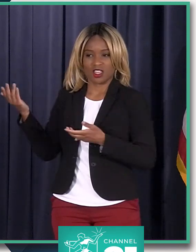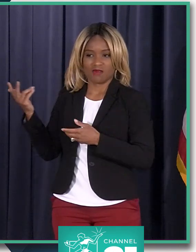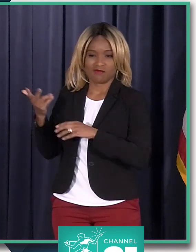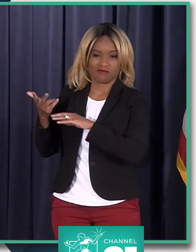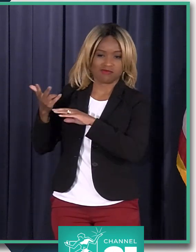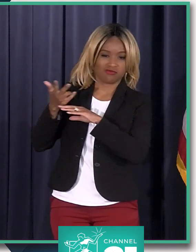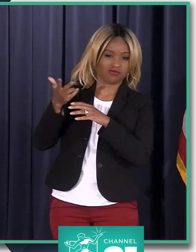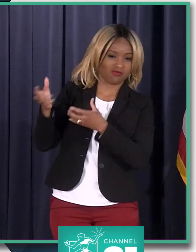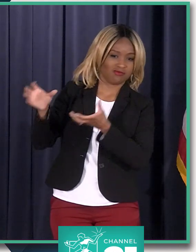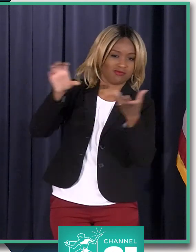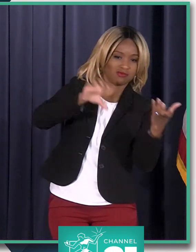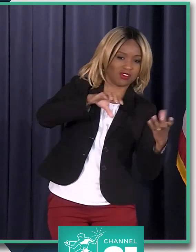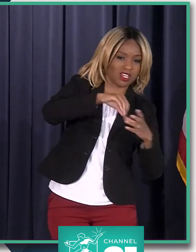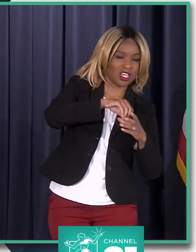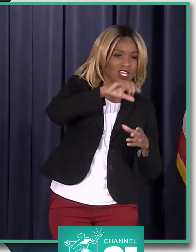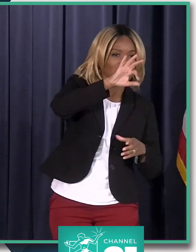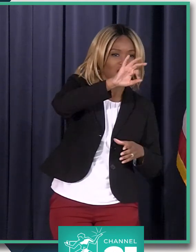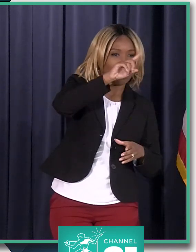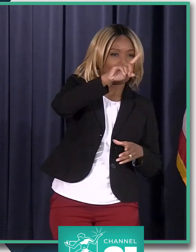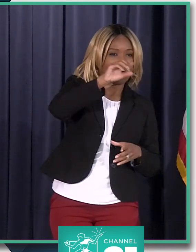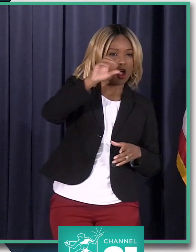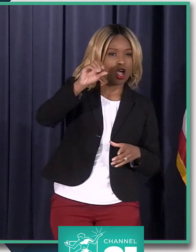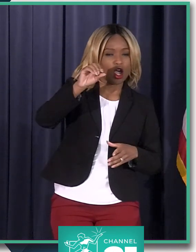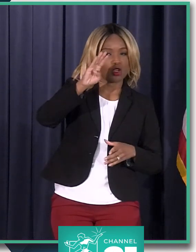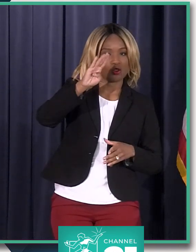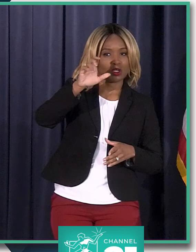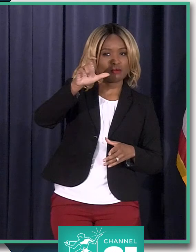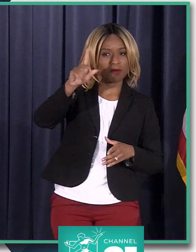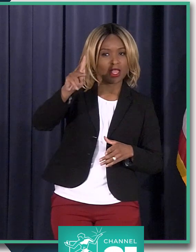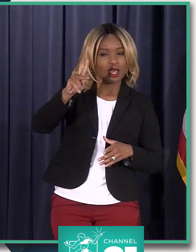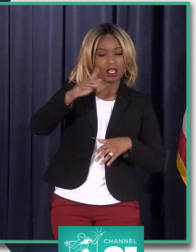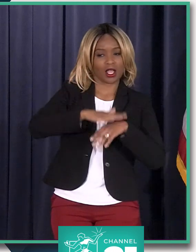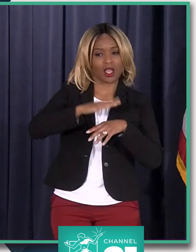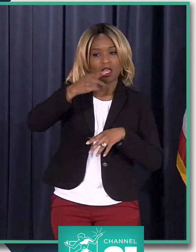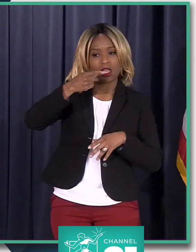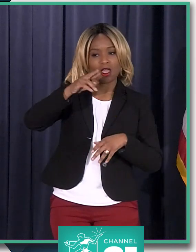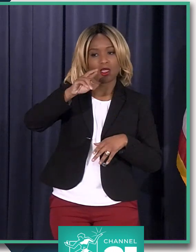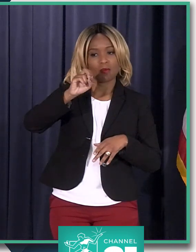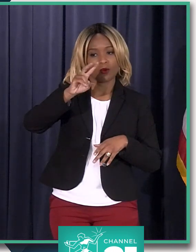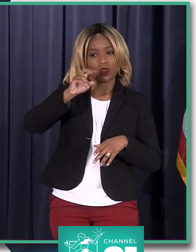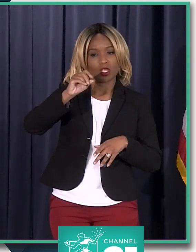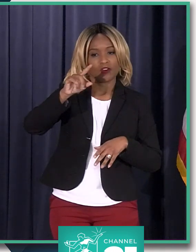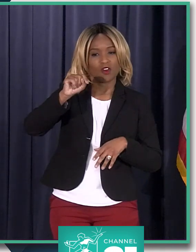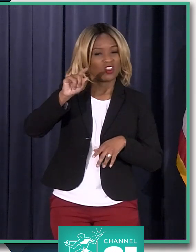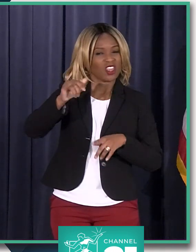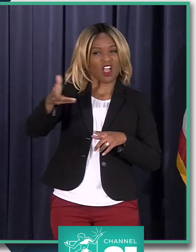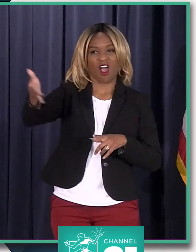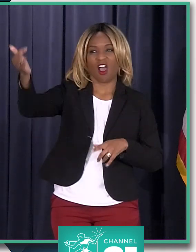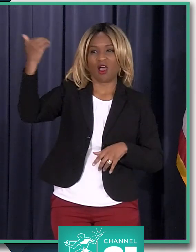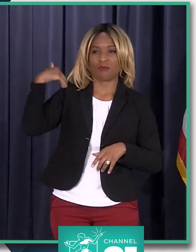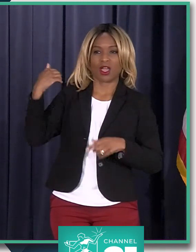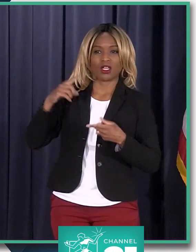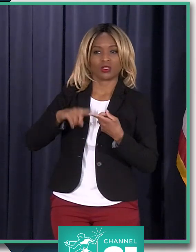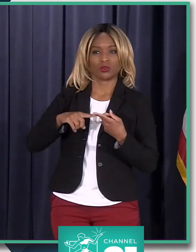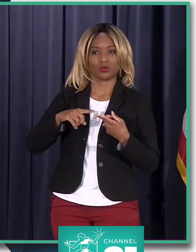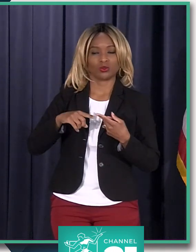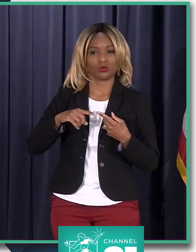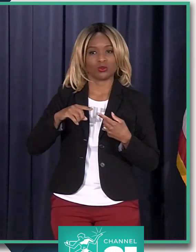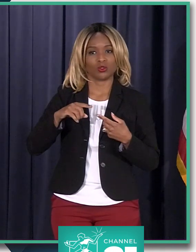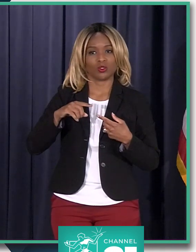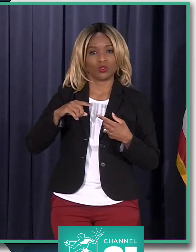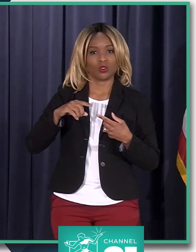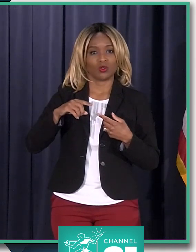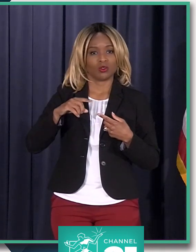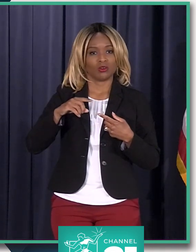the 9100 block. They did this when? Of Prevost. This goes back all the way to Darlene Brown. Every time